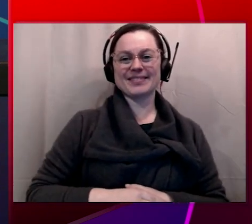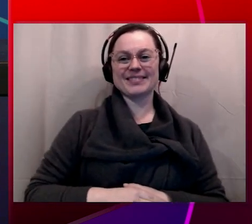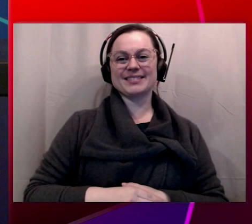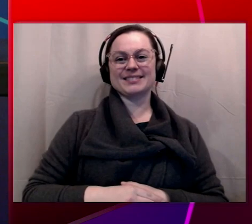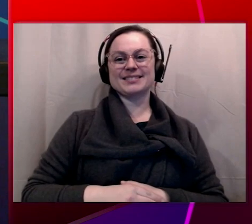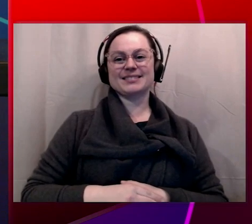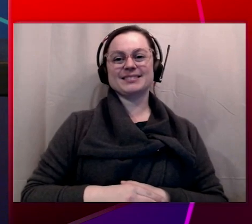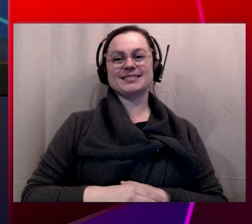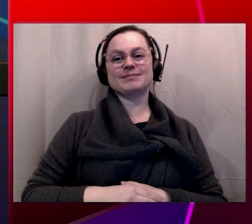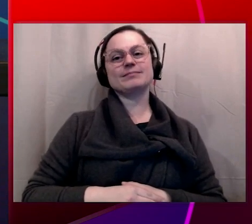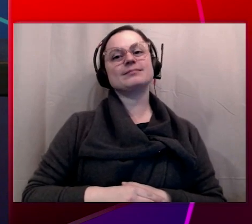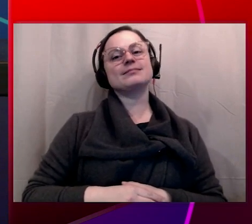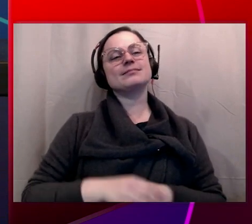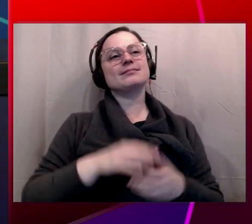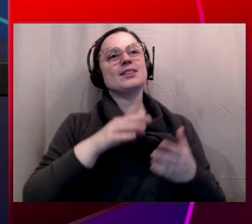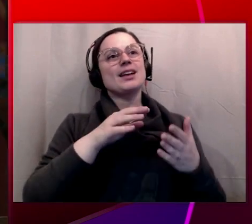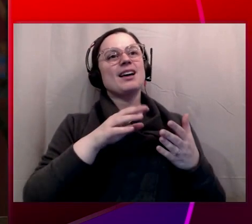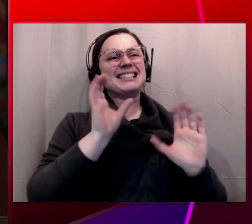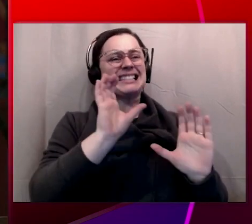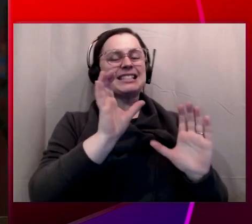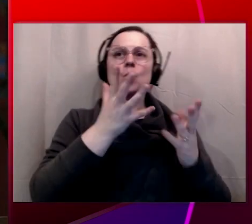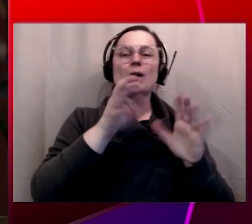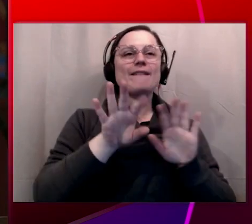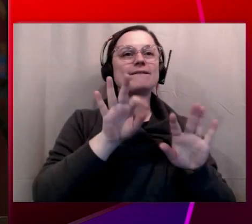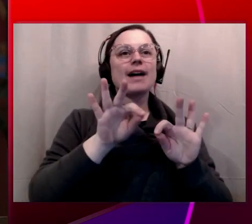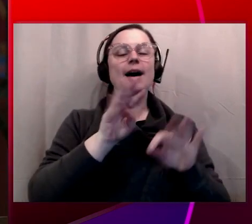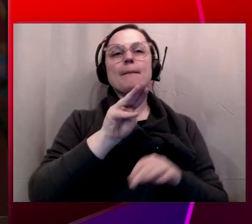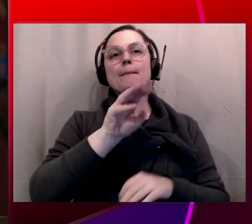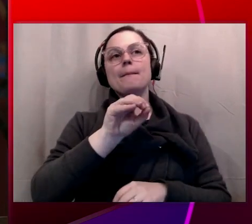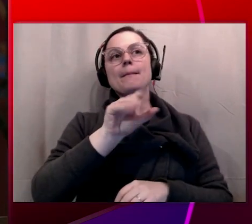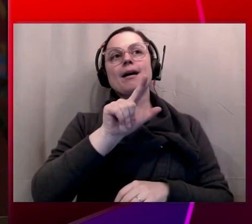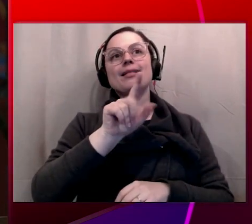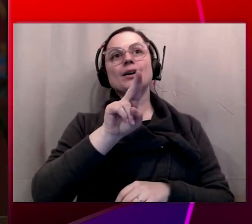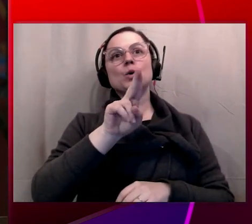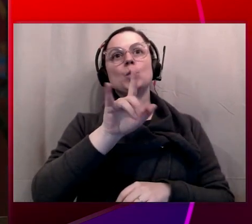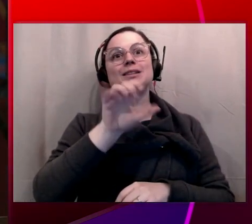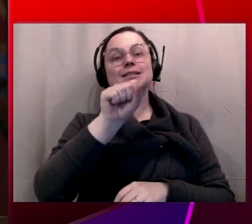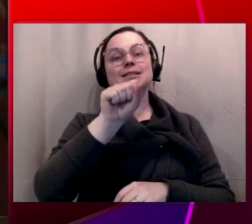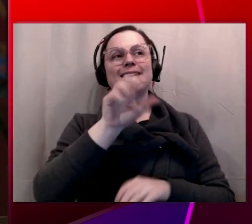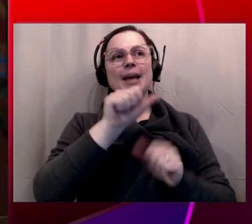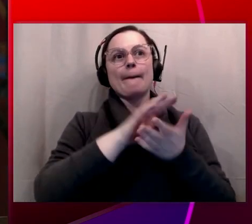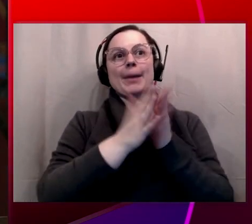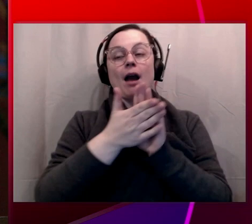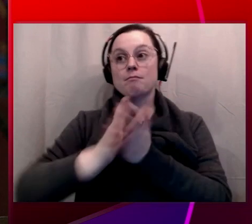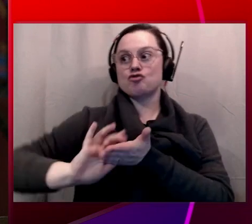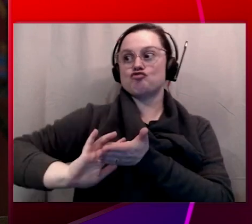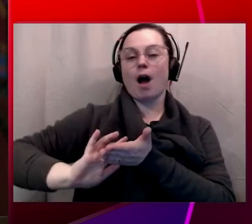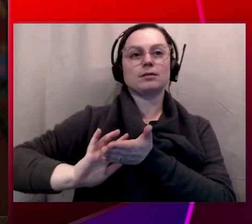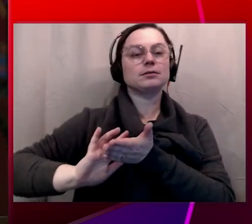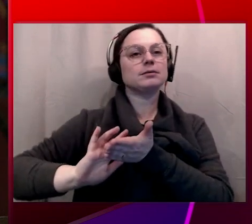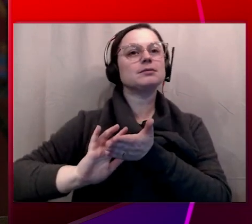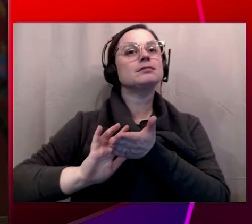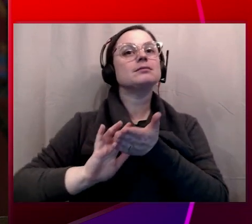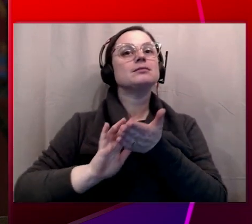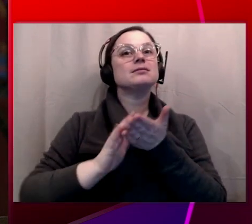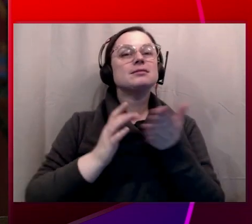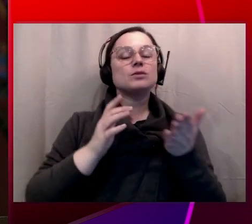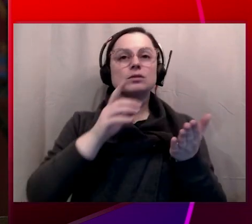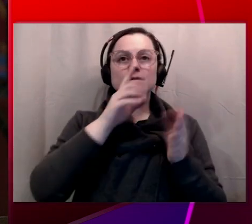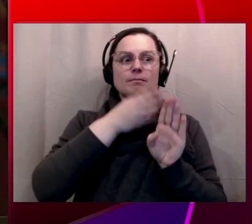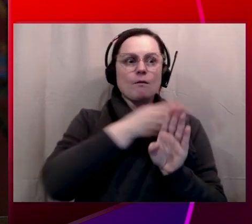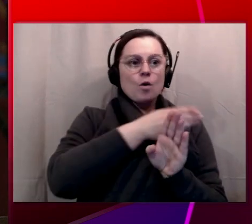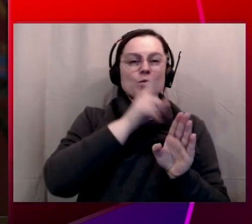When you want to find drugs or molecules that could be drugs, it's really important that you have a big